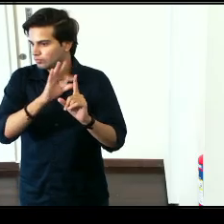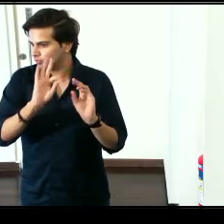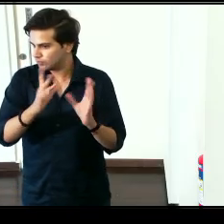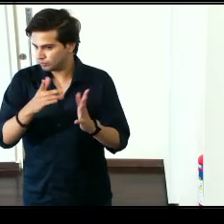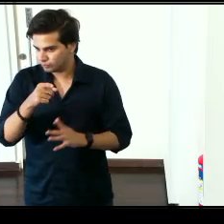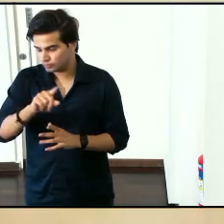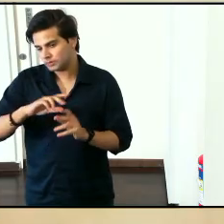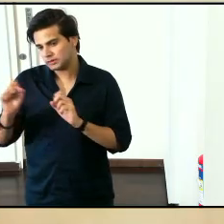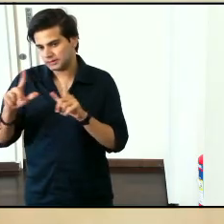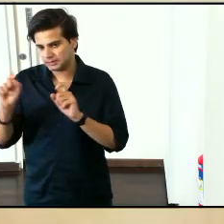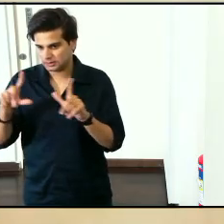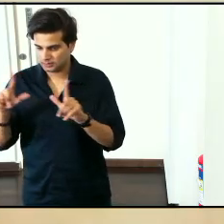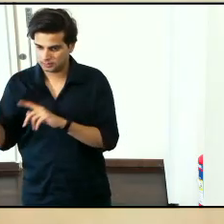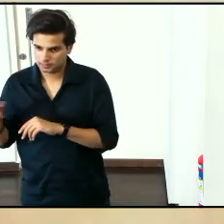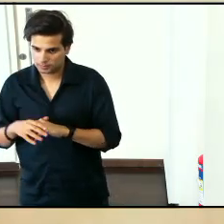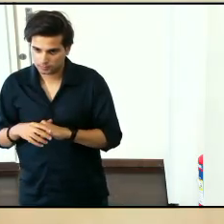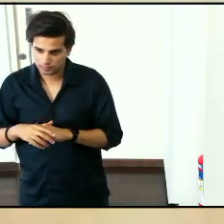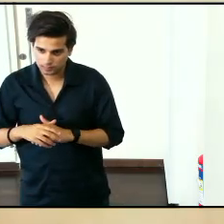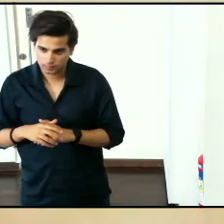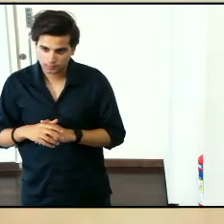And the next.